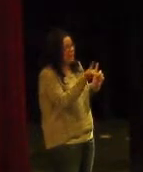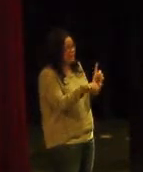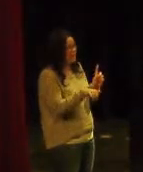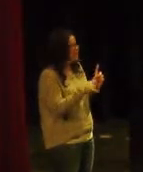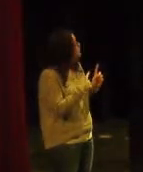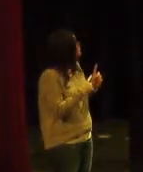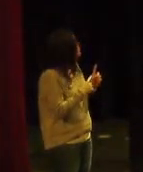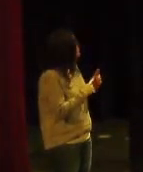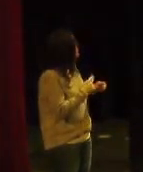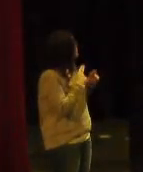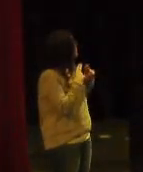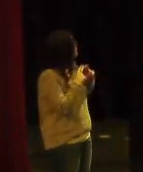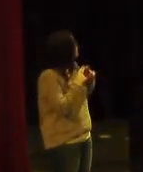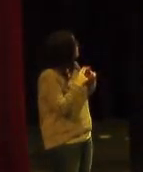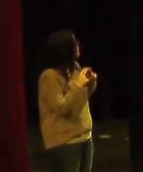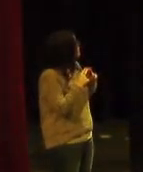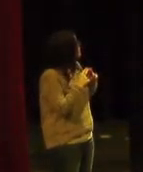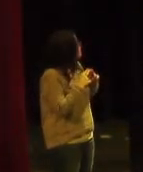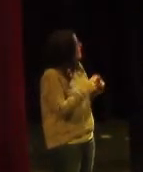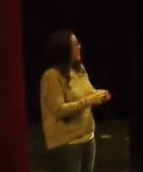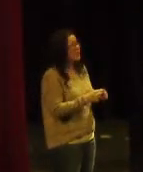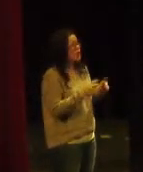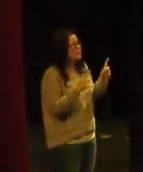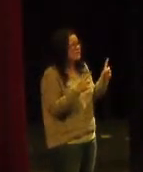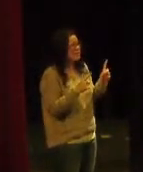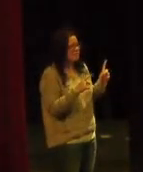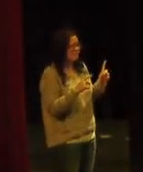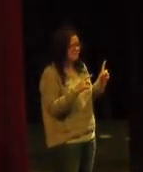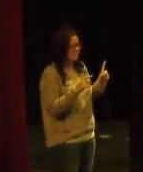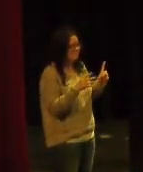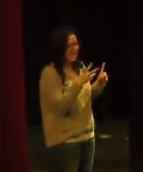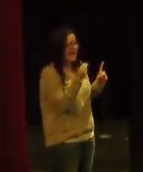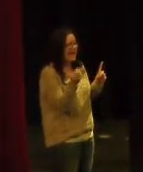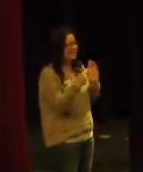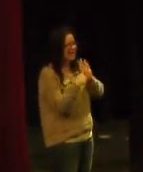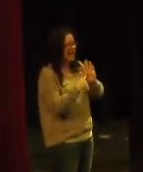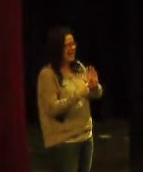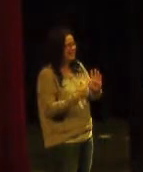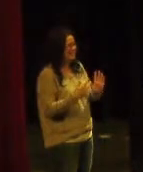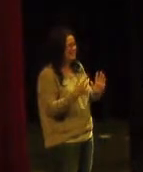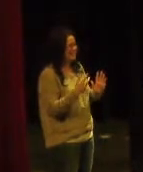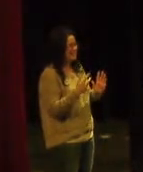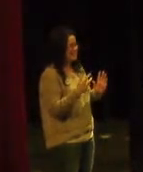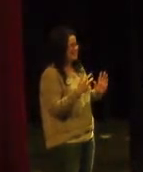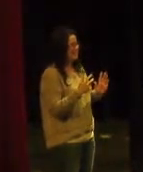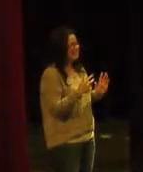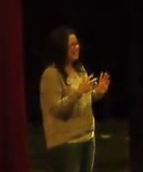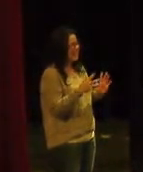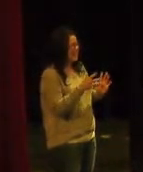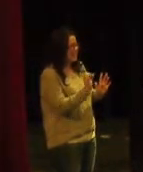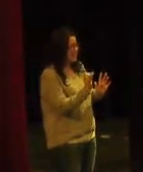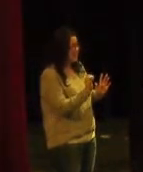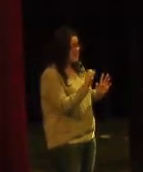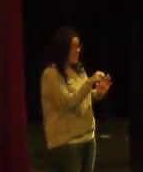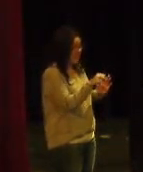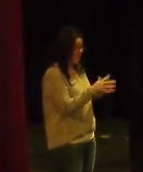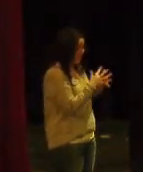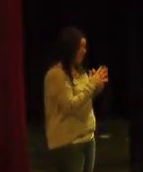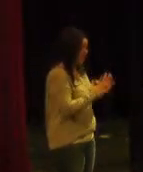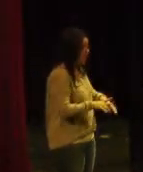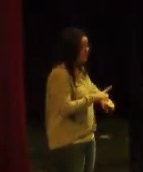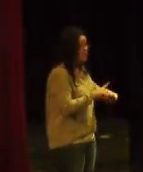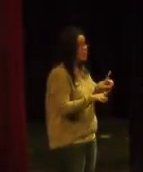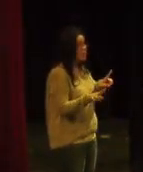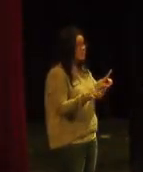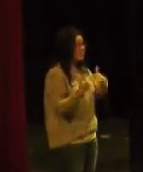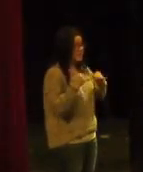for these people. He calls them ampersands. They think they have a duality. They think of themselves as somewhat American, but also tied to wherever